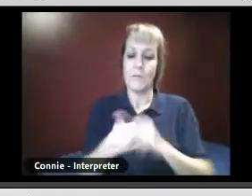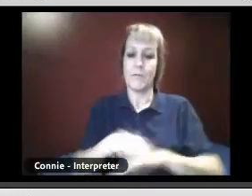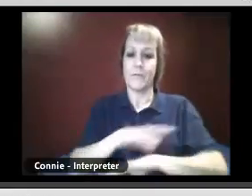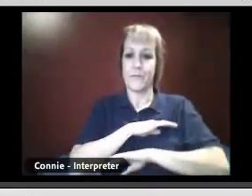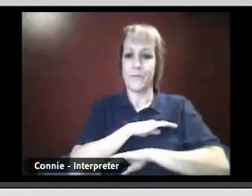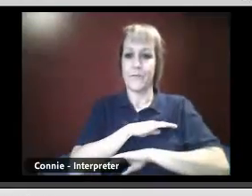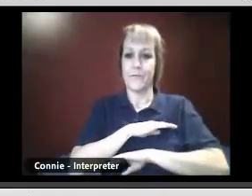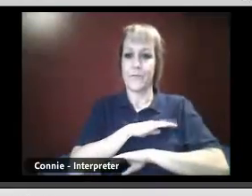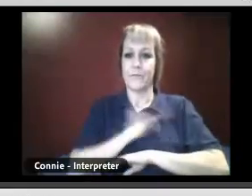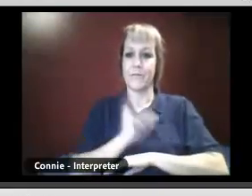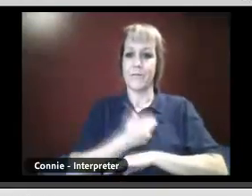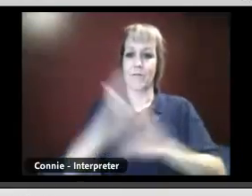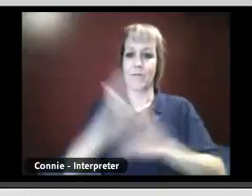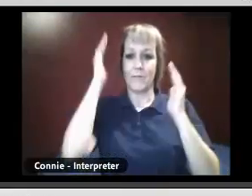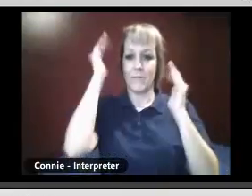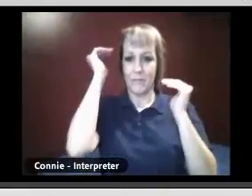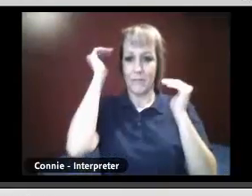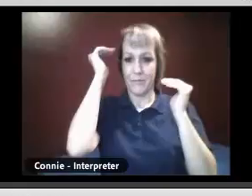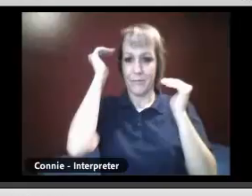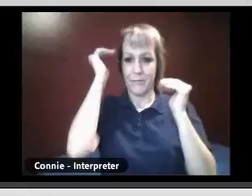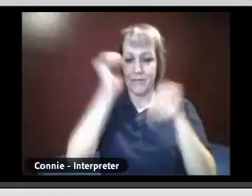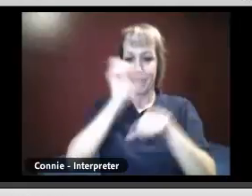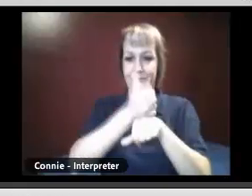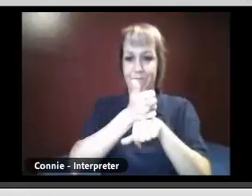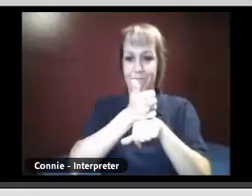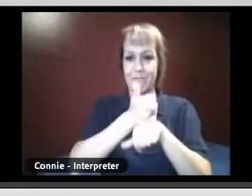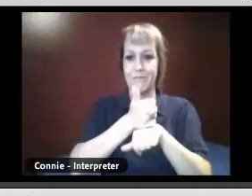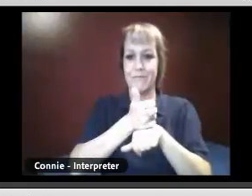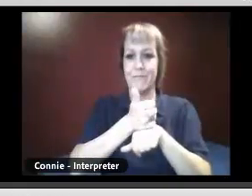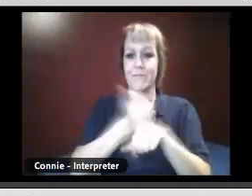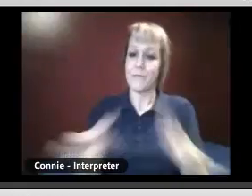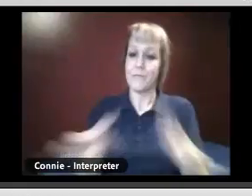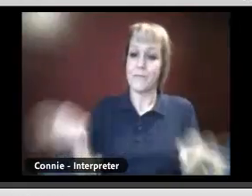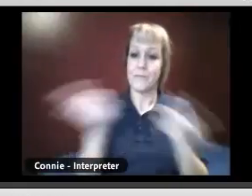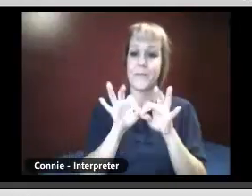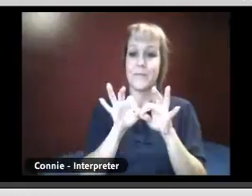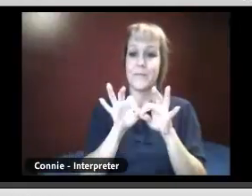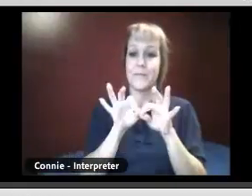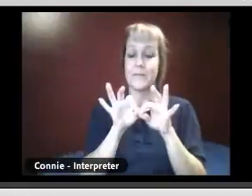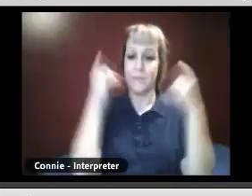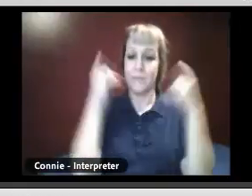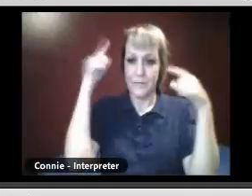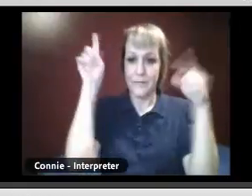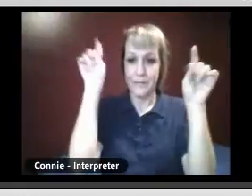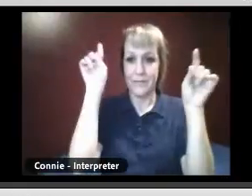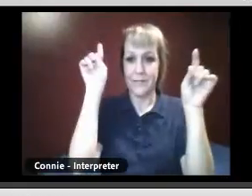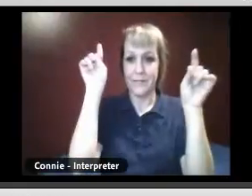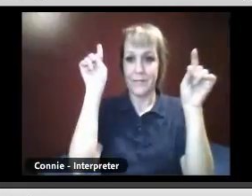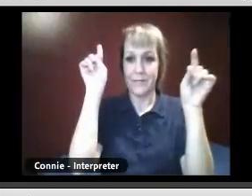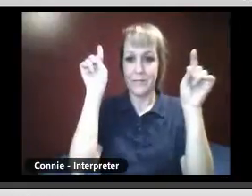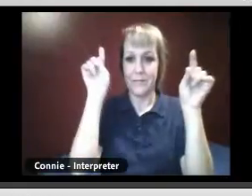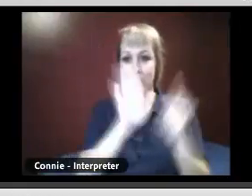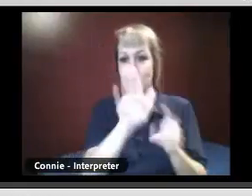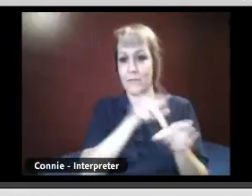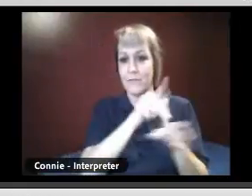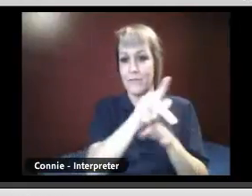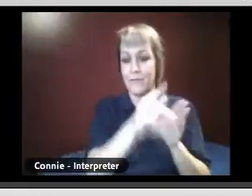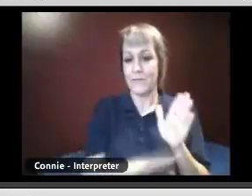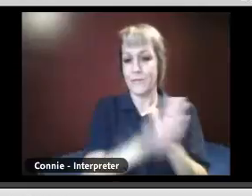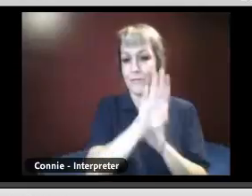are set, that are critical for the success of their professional development, but also